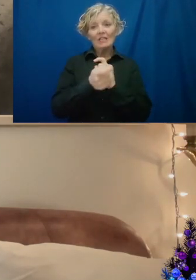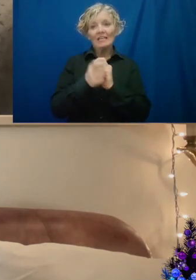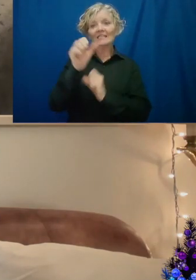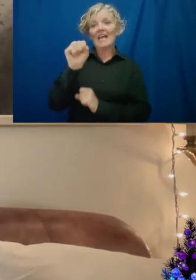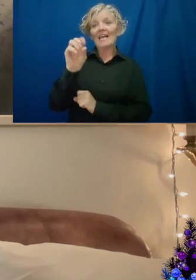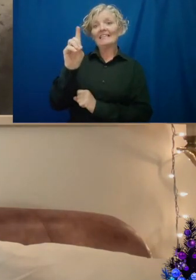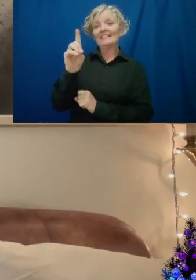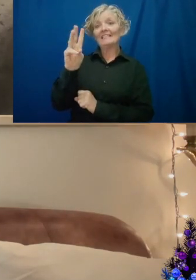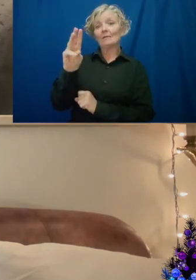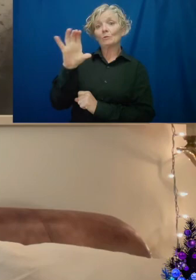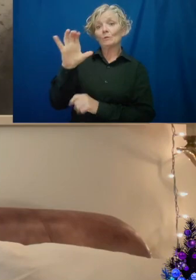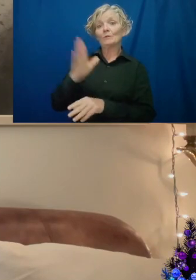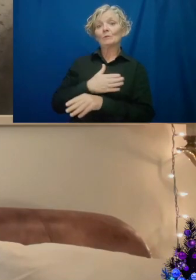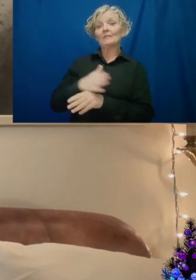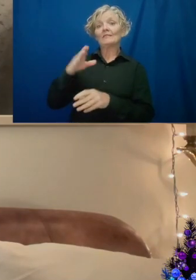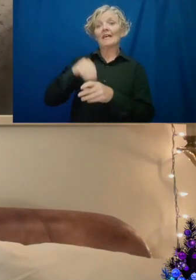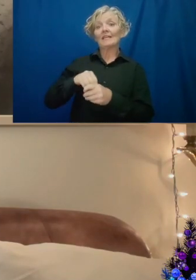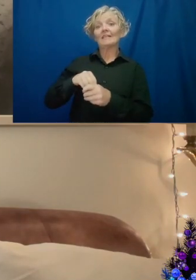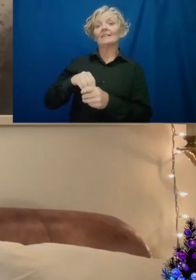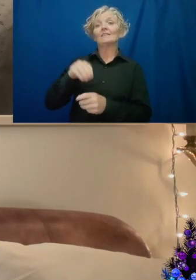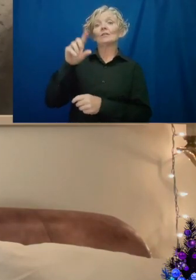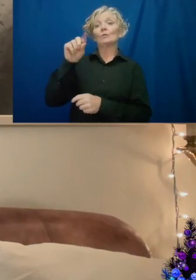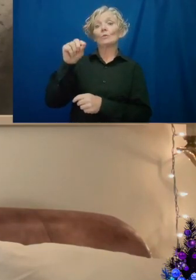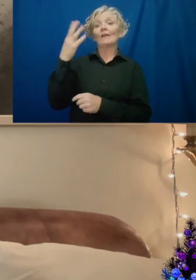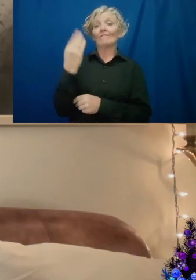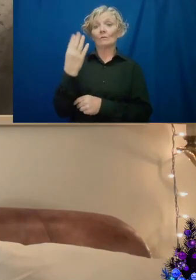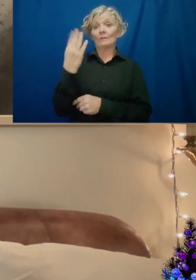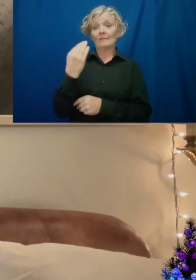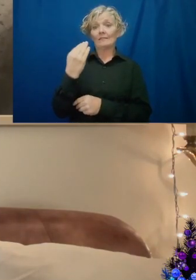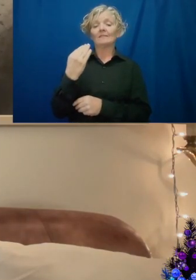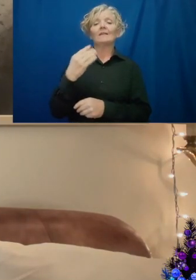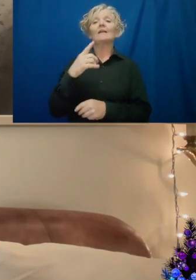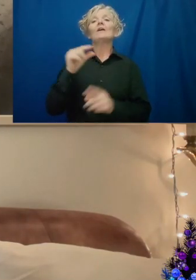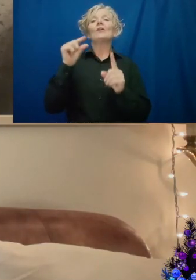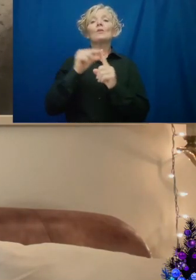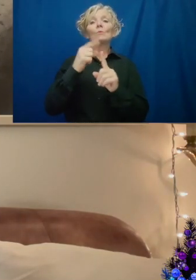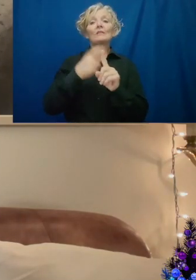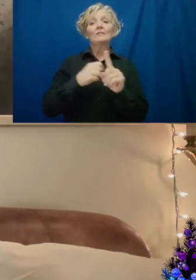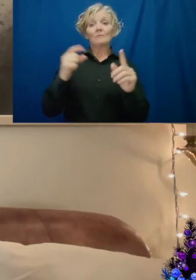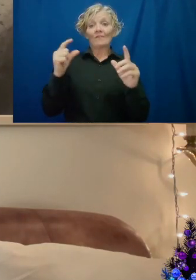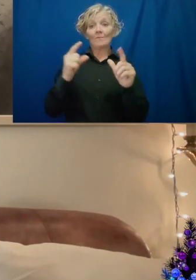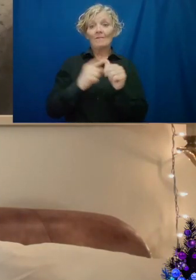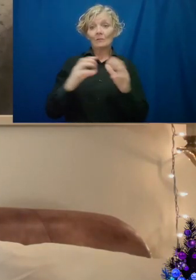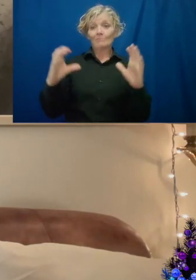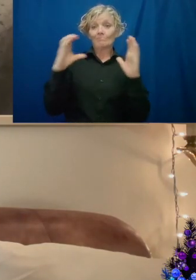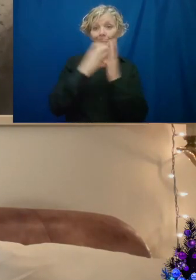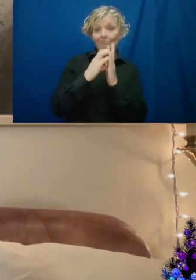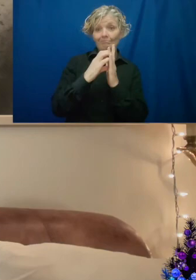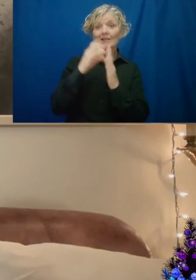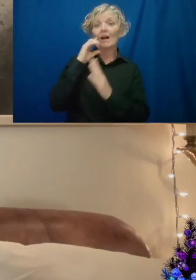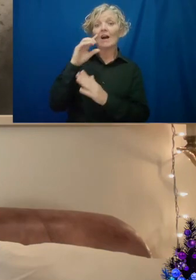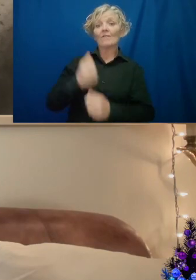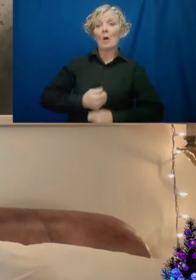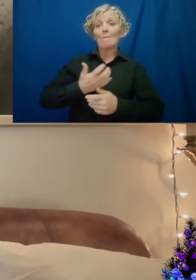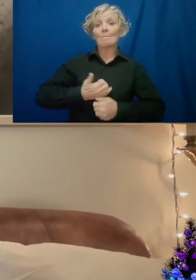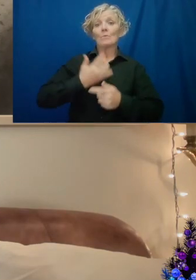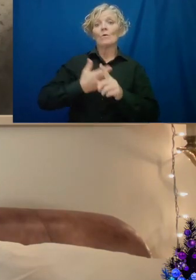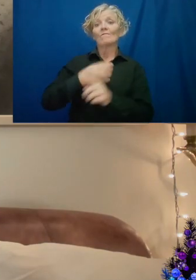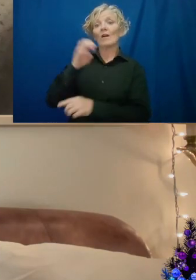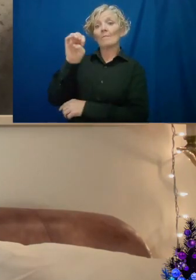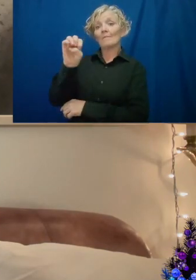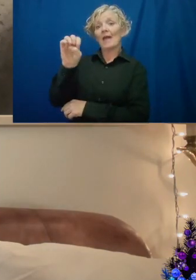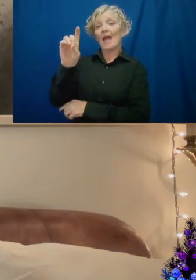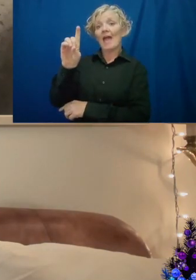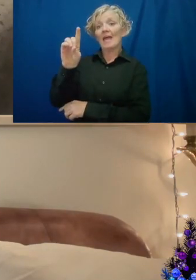twist that SDWC performed in 2014. The lyrics are from the first stanza of the Edgar Allan Poe poem,